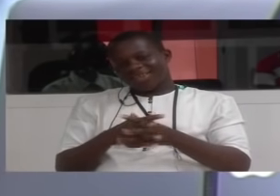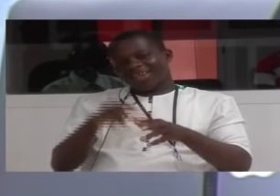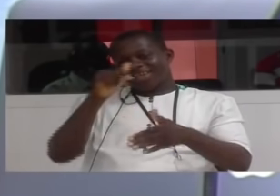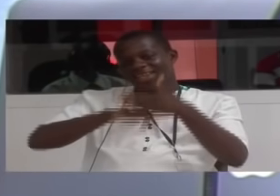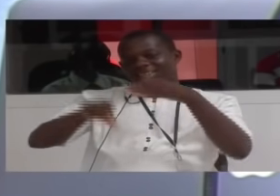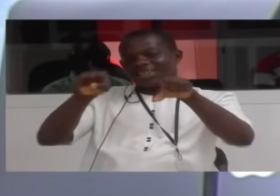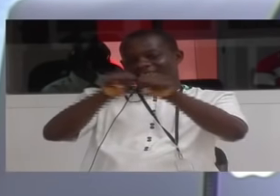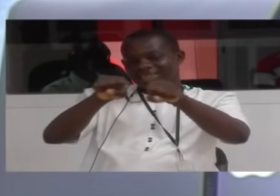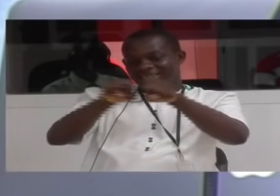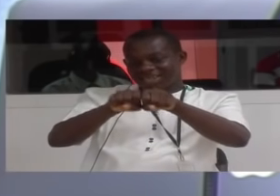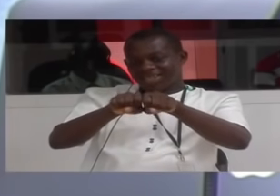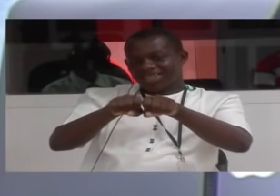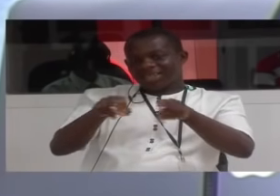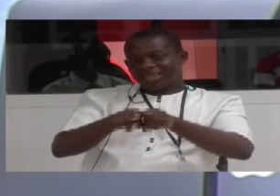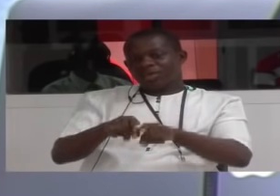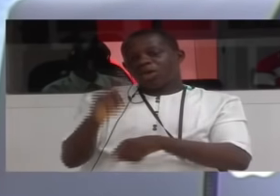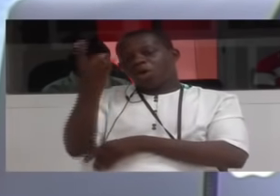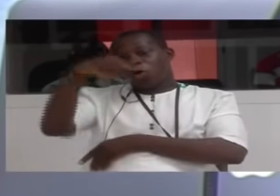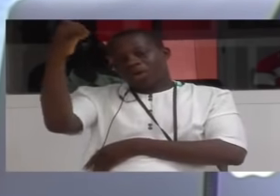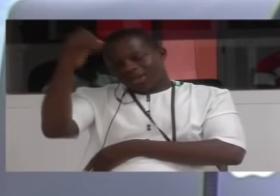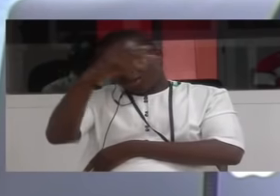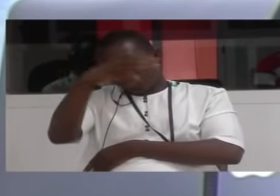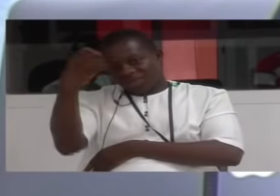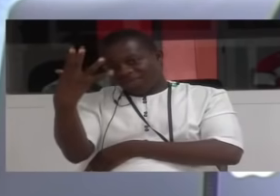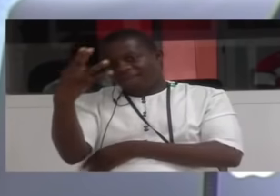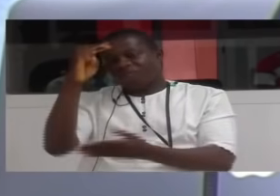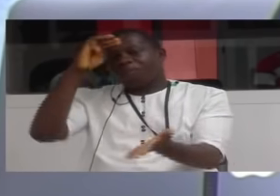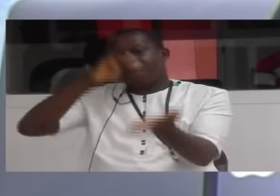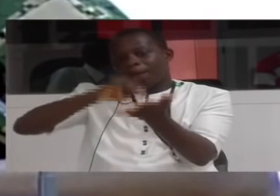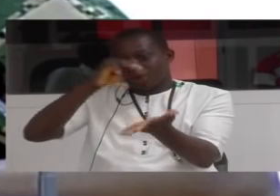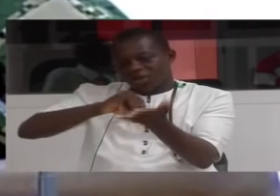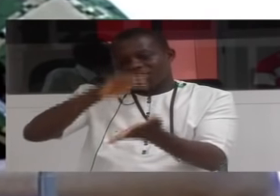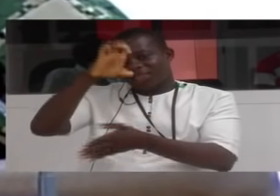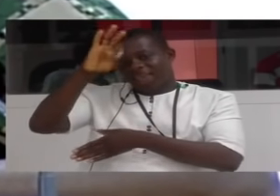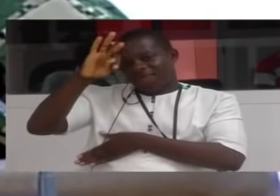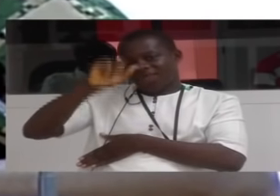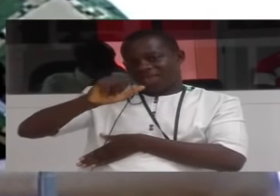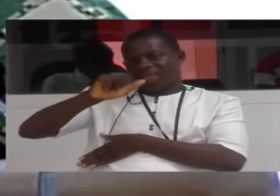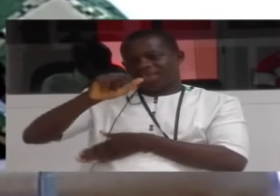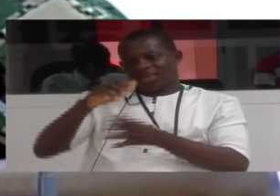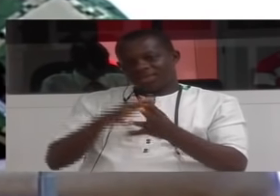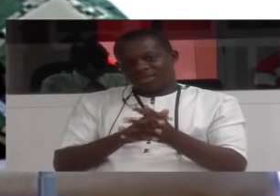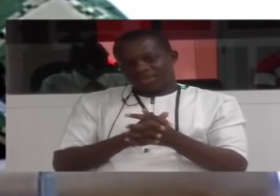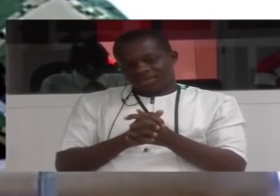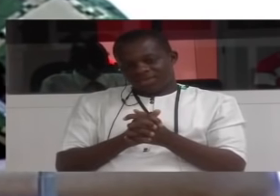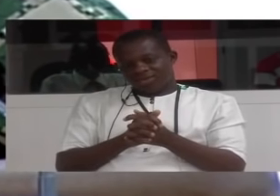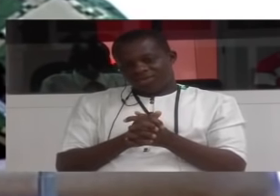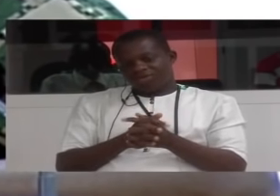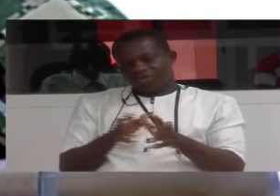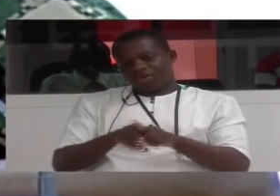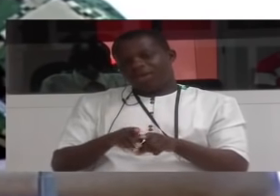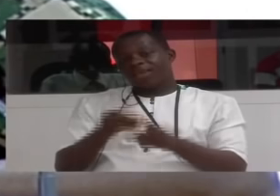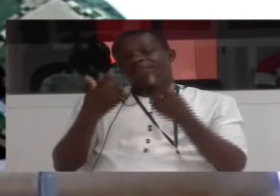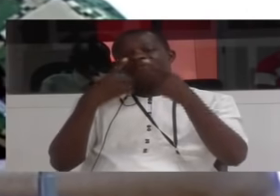Senegalese currency that would translate to 125 million CFA. It was in 125 million de CFA, the franc CFA. It was